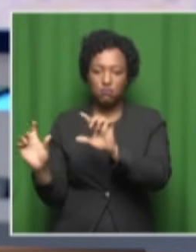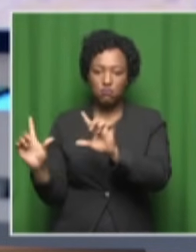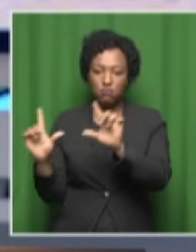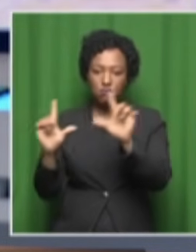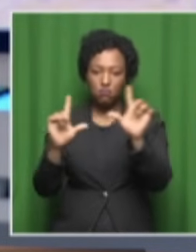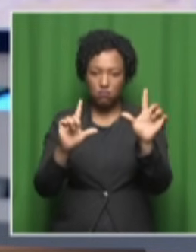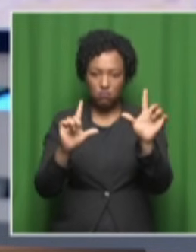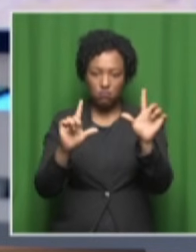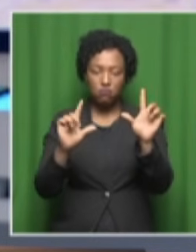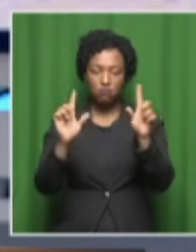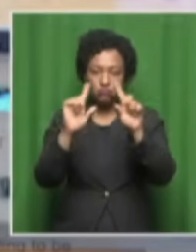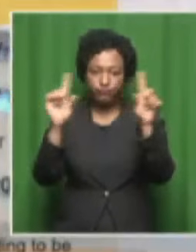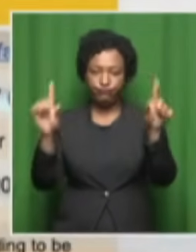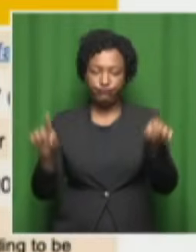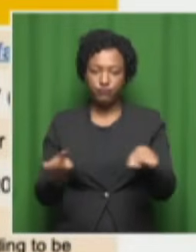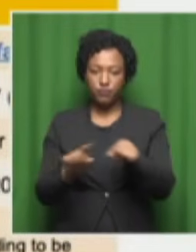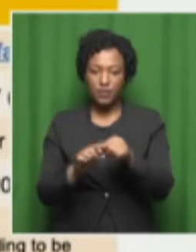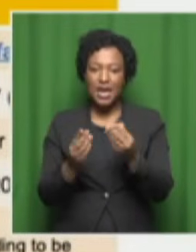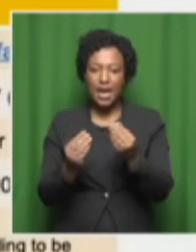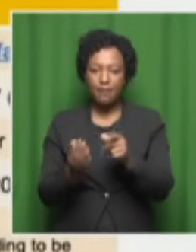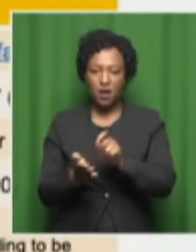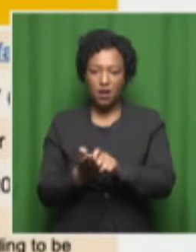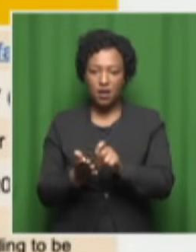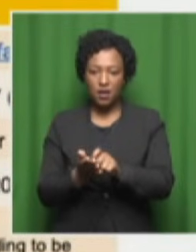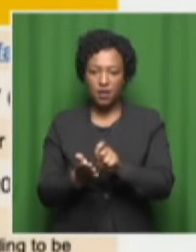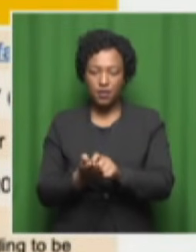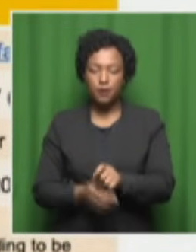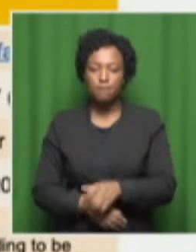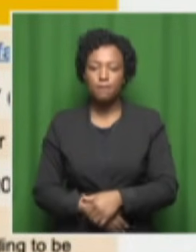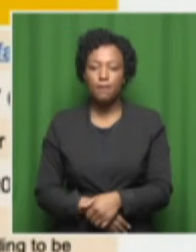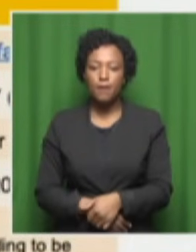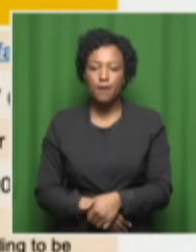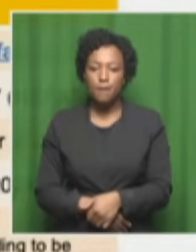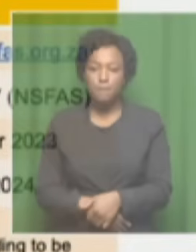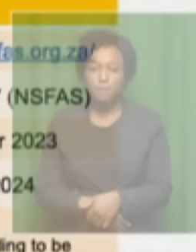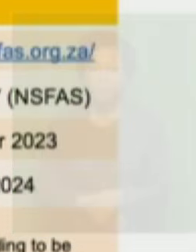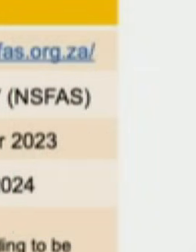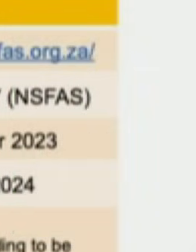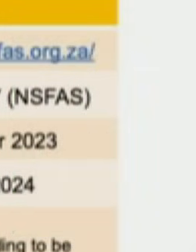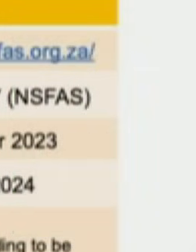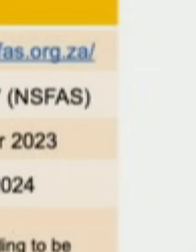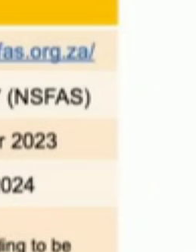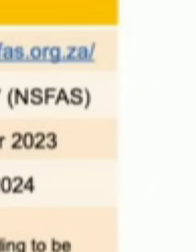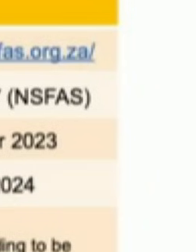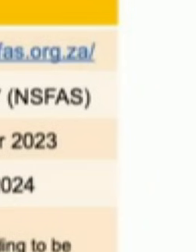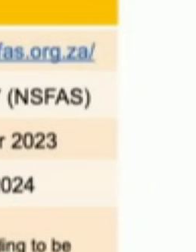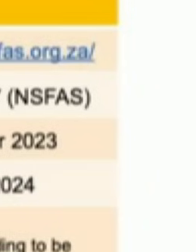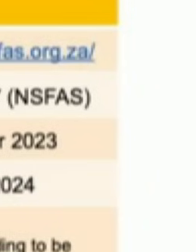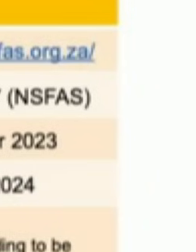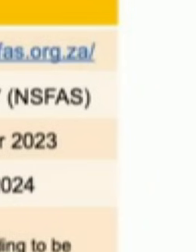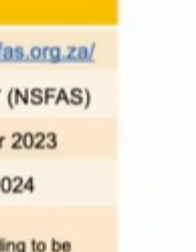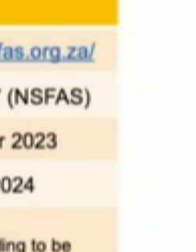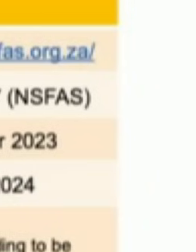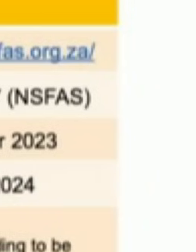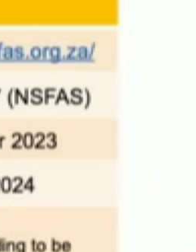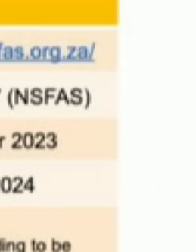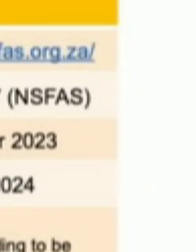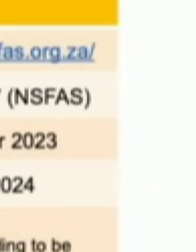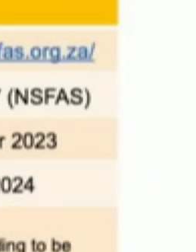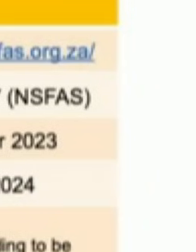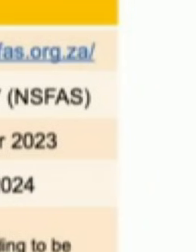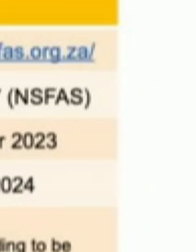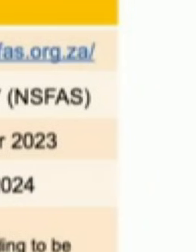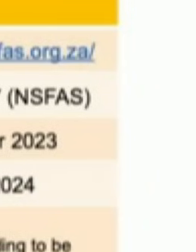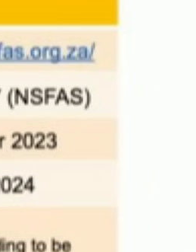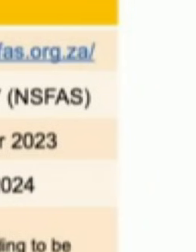up that card. Just write that number down, write that email address down. That's that one that's there on your, right on the corner of, it's my right-hand